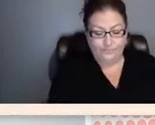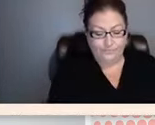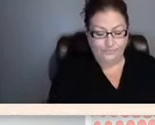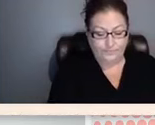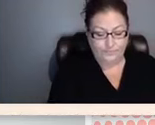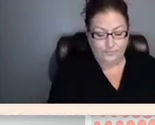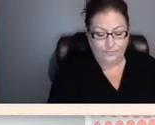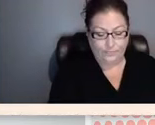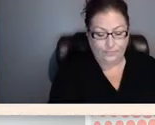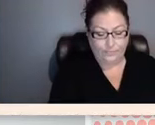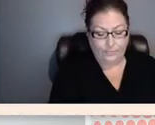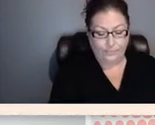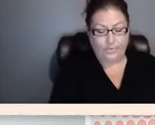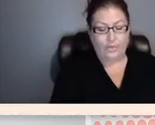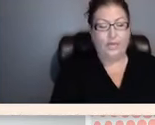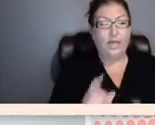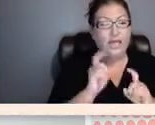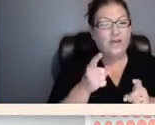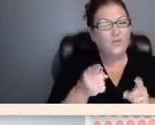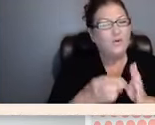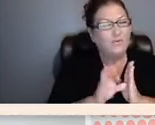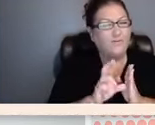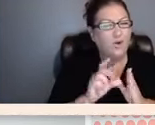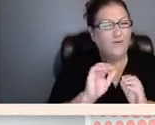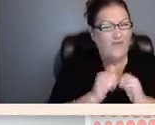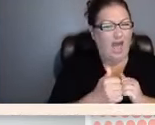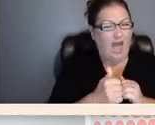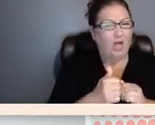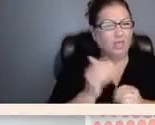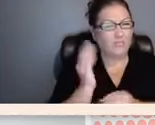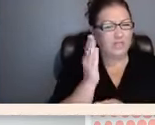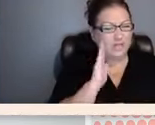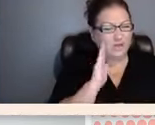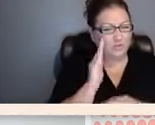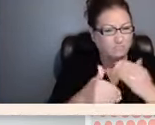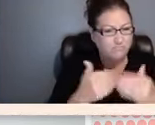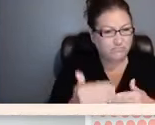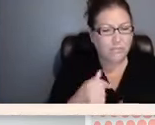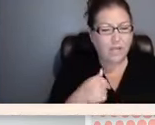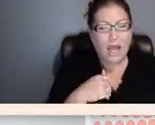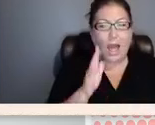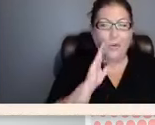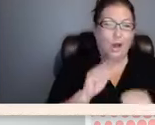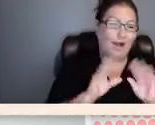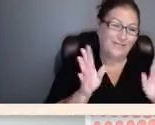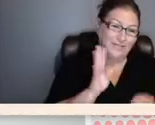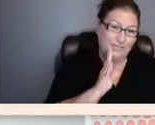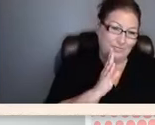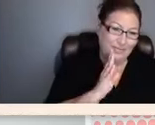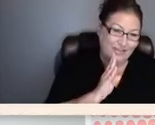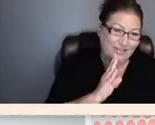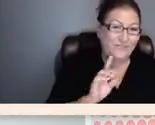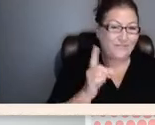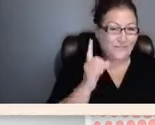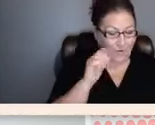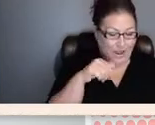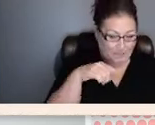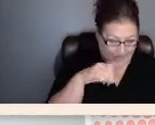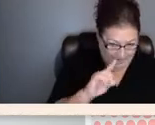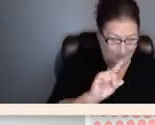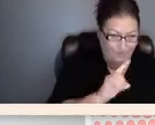overview of how the presentation is going to go, which I will be obviously speaking first for APD, and then Alexa will